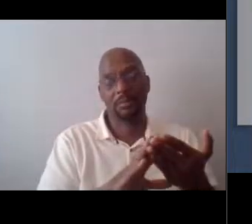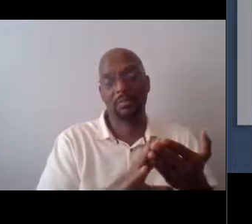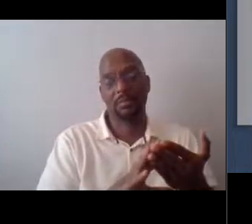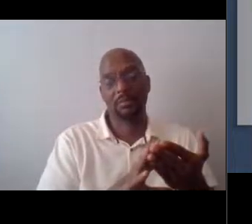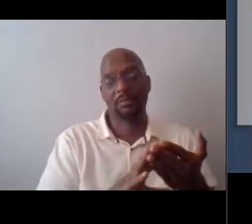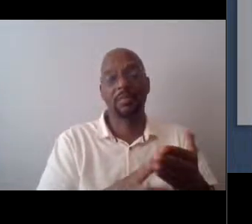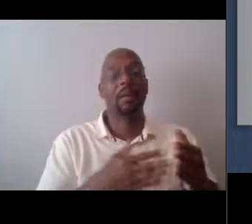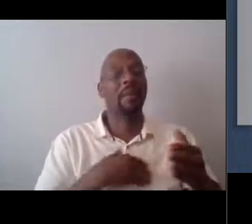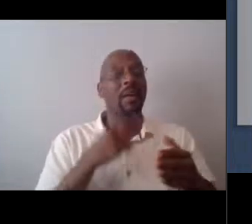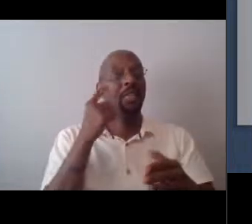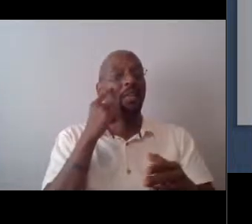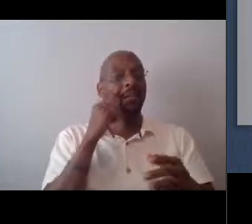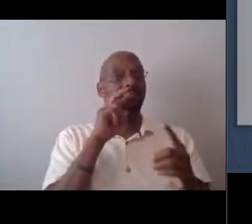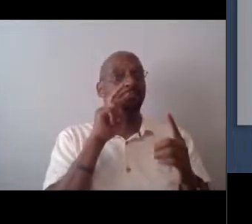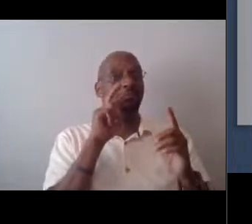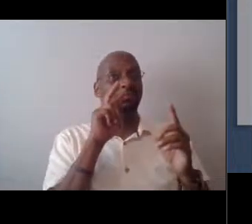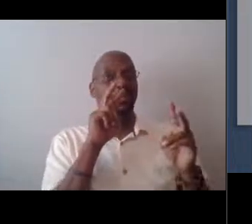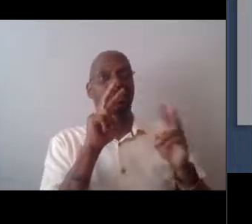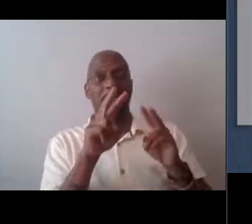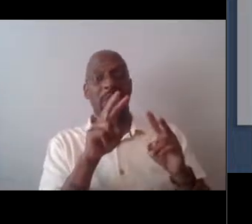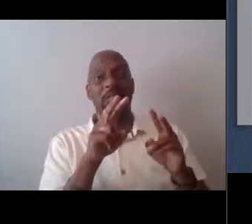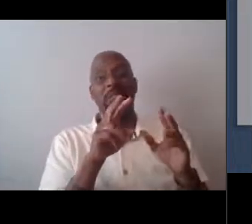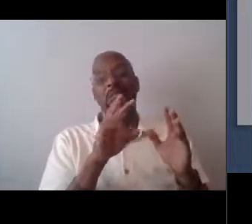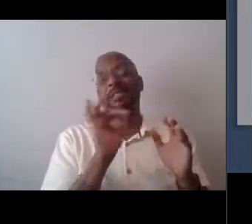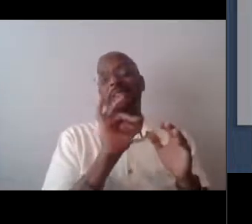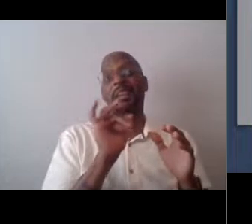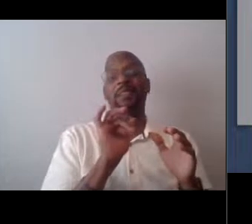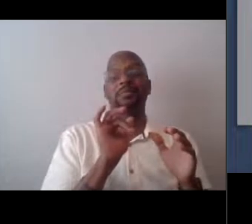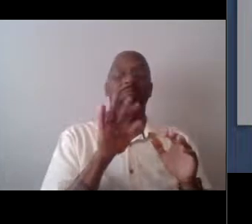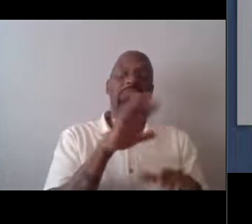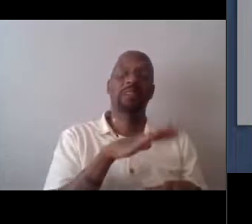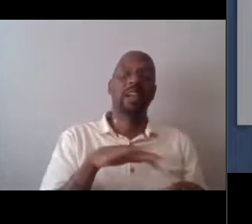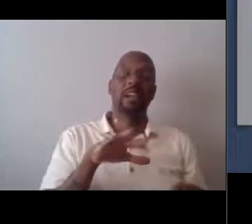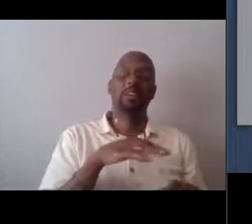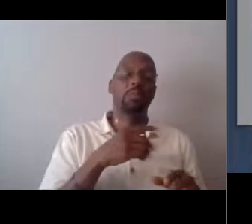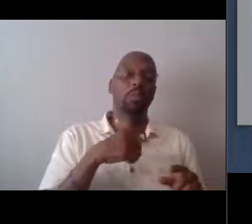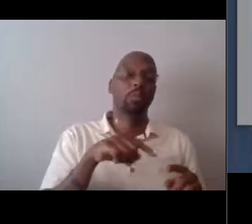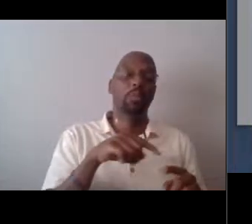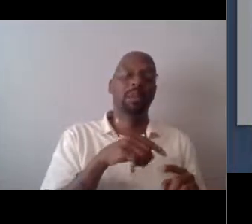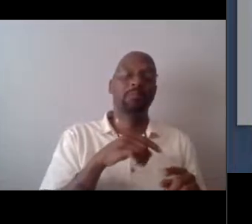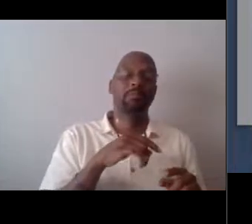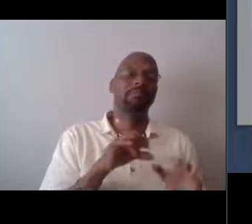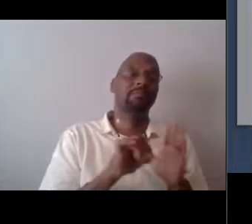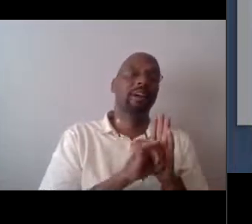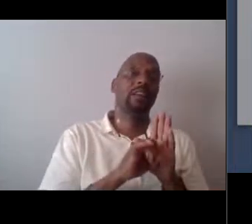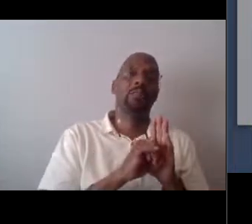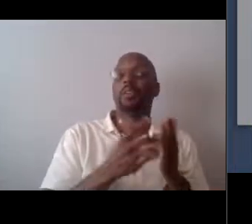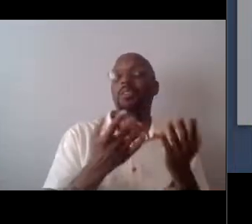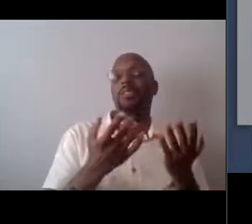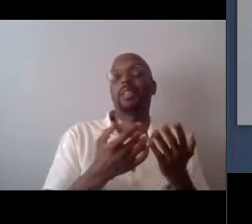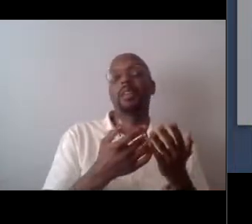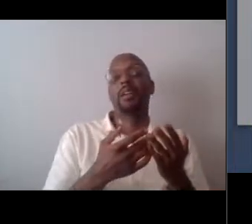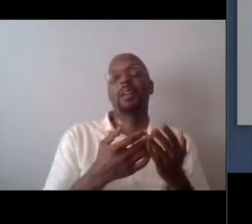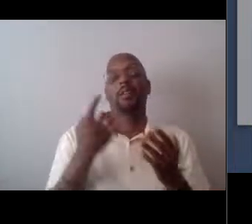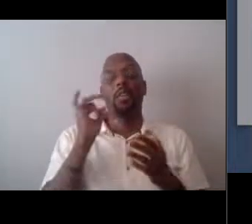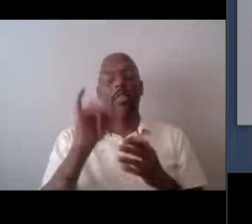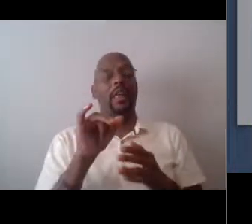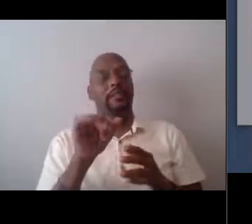the priority population screen is likely what we would use to be able to identify underserved communities for that specific